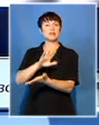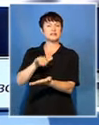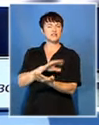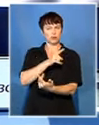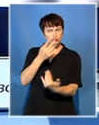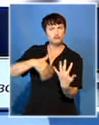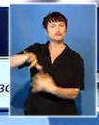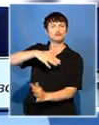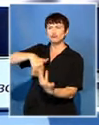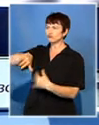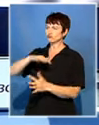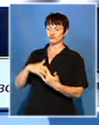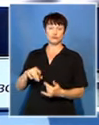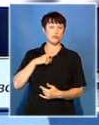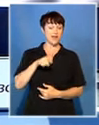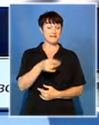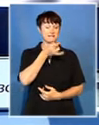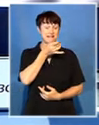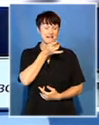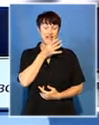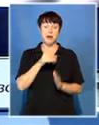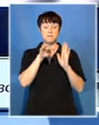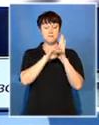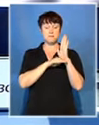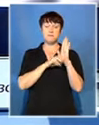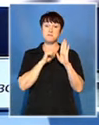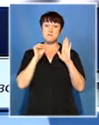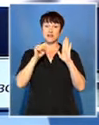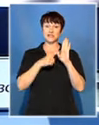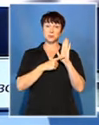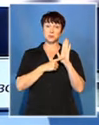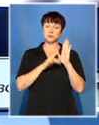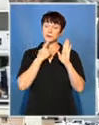support ahead of Saturday's election manifesto launch in the Nelson Mandela Bay Stadium.